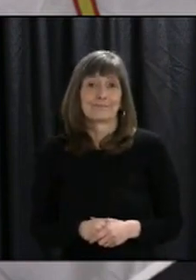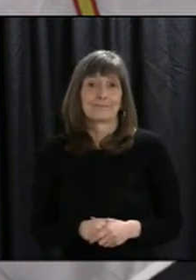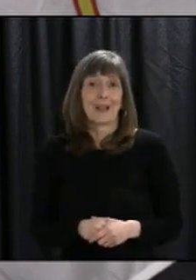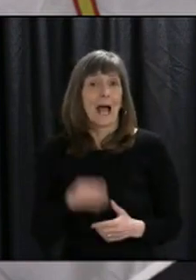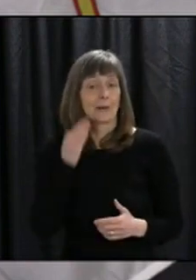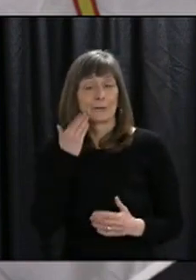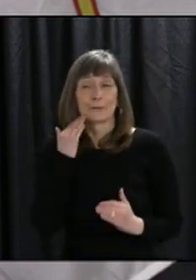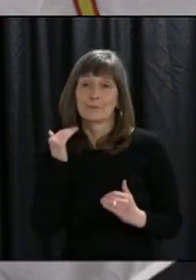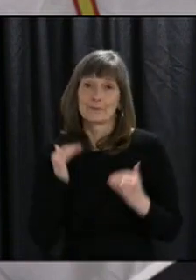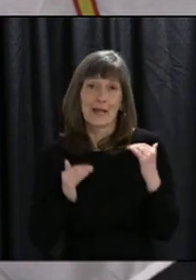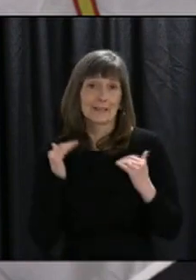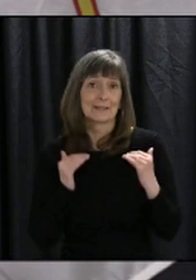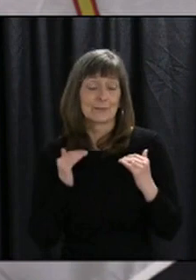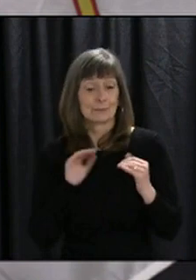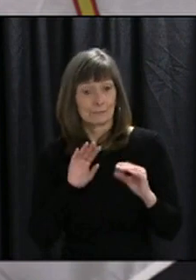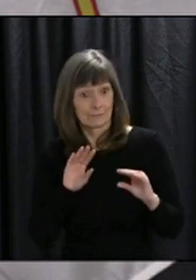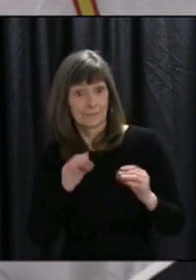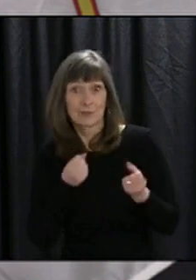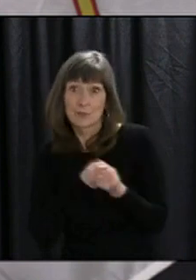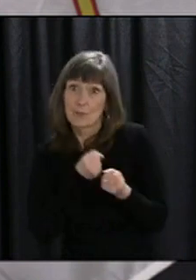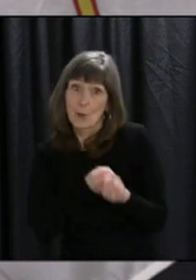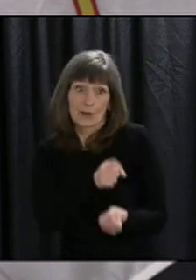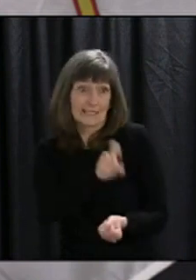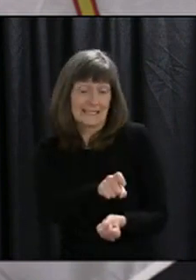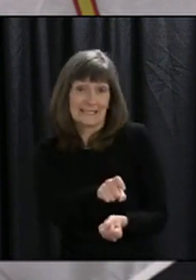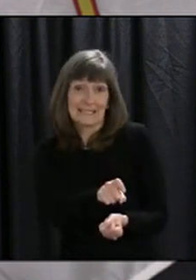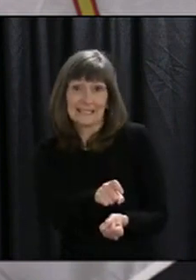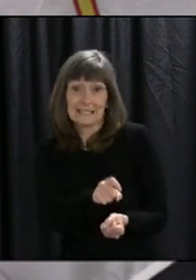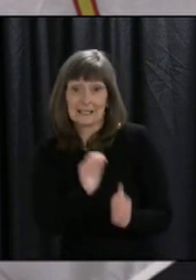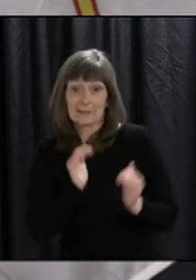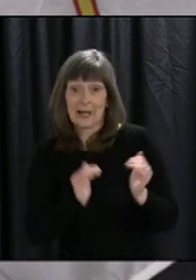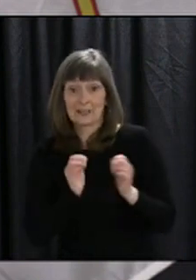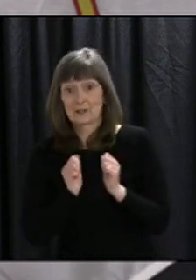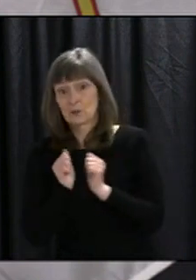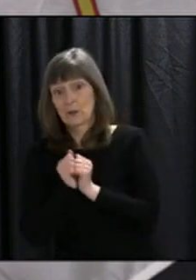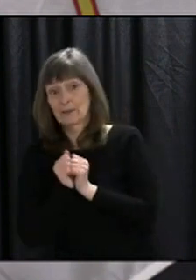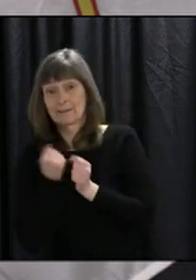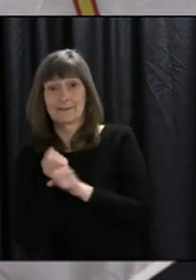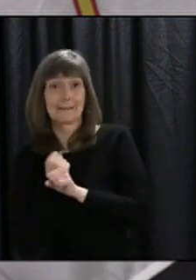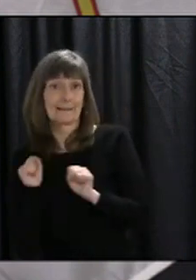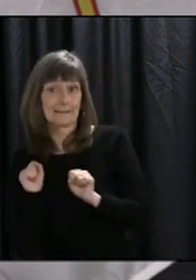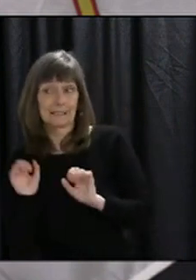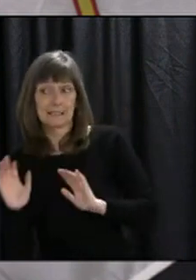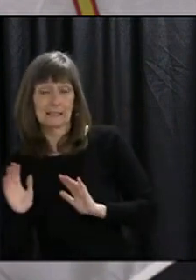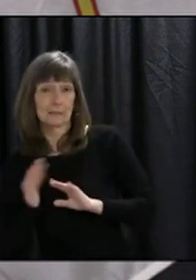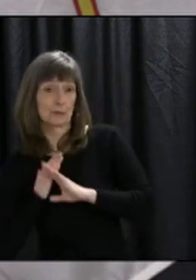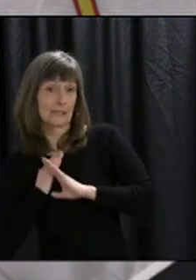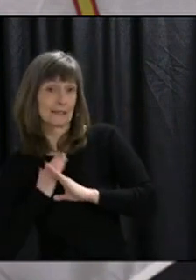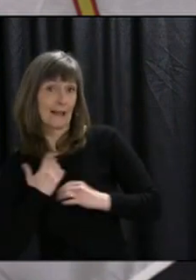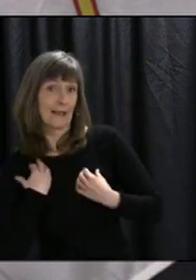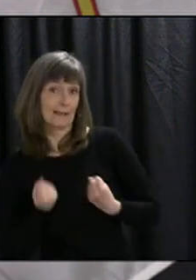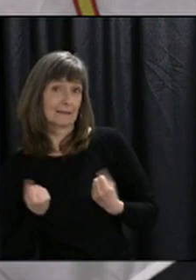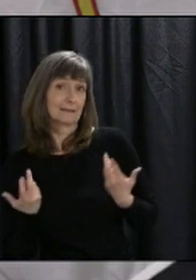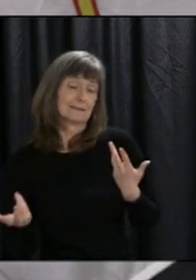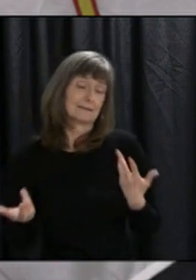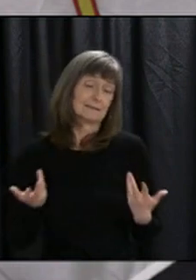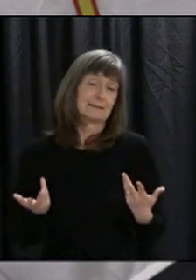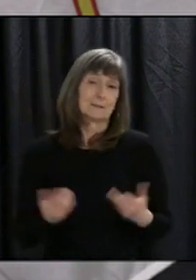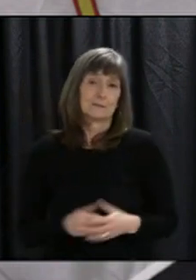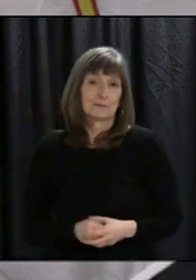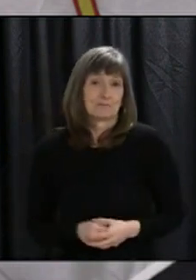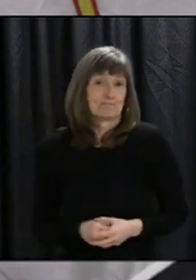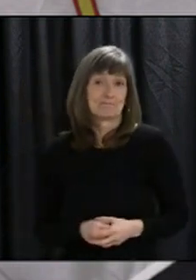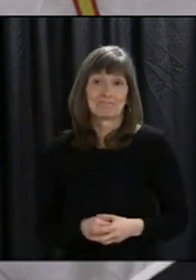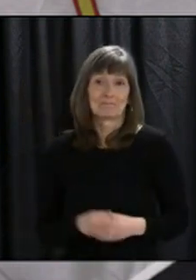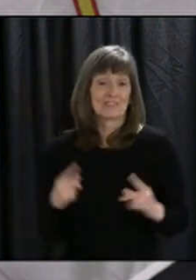be a balance of providing the care that a person needs with protecting their health. So